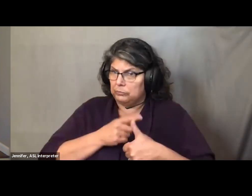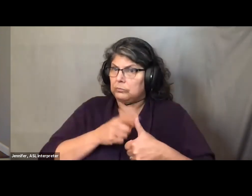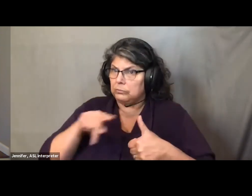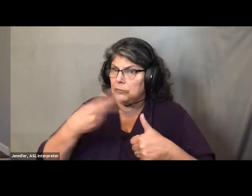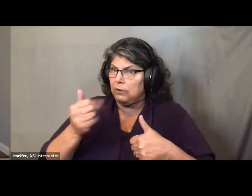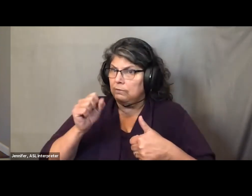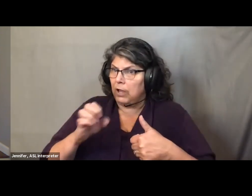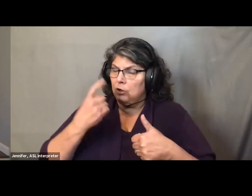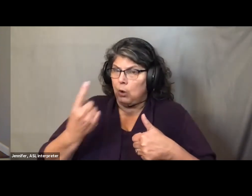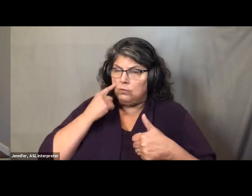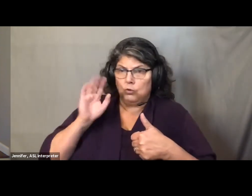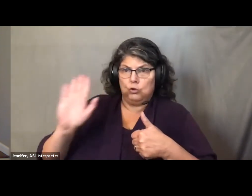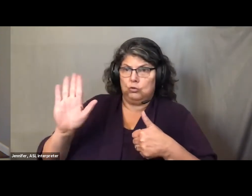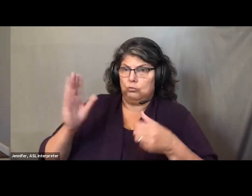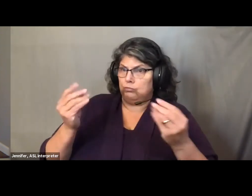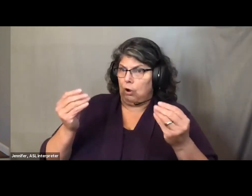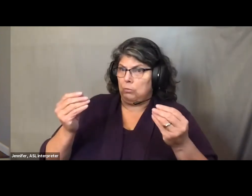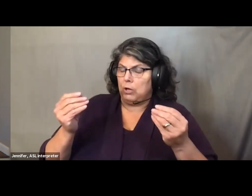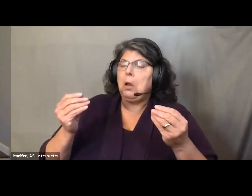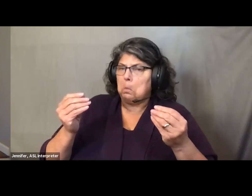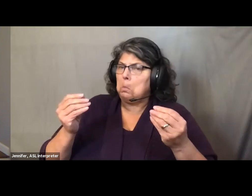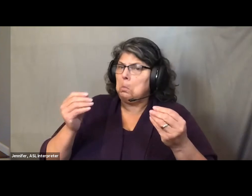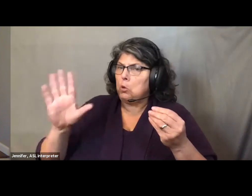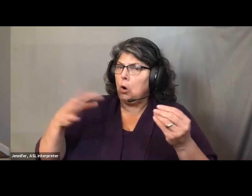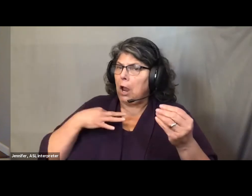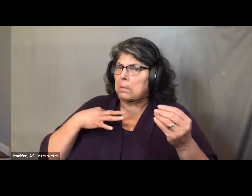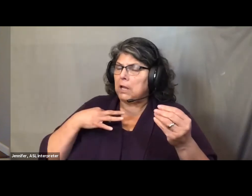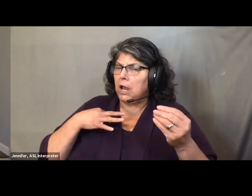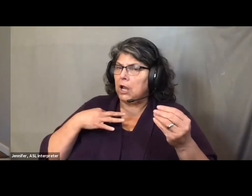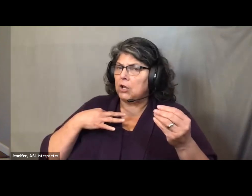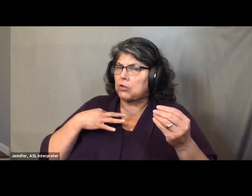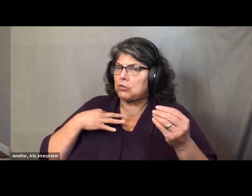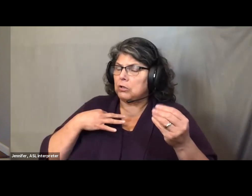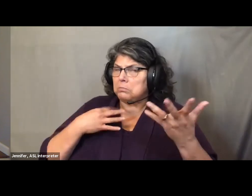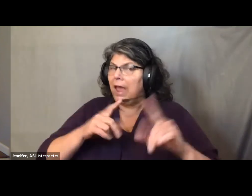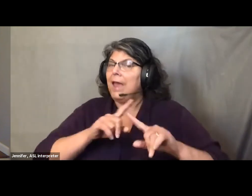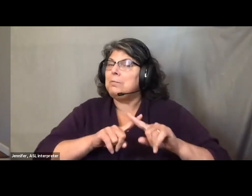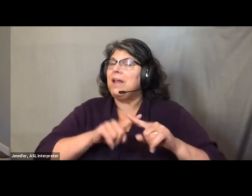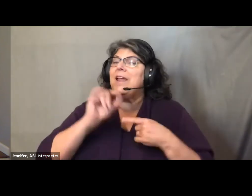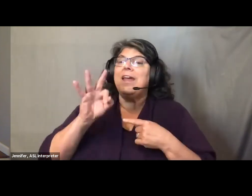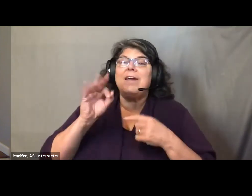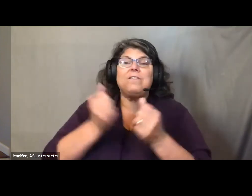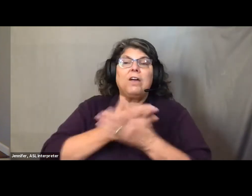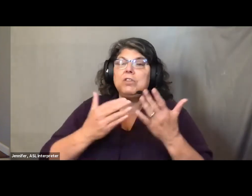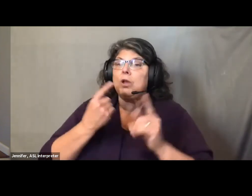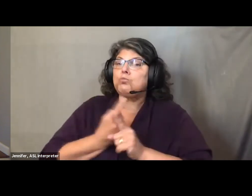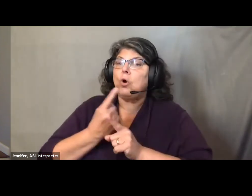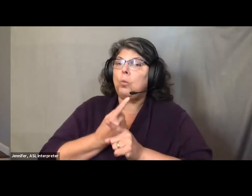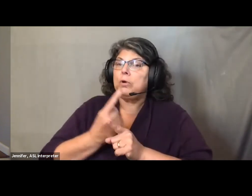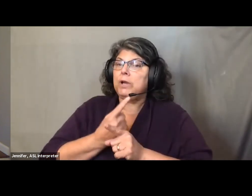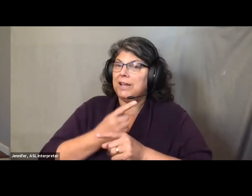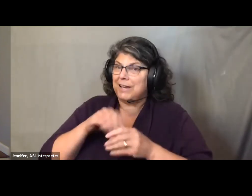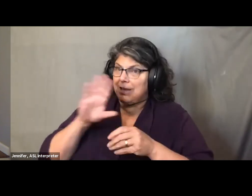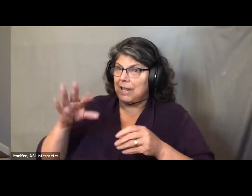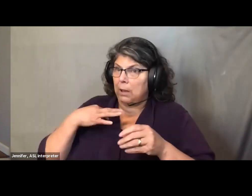1, your application, pending everything being appropriate in the